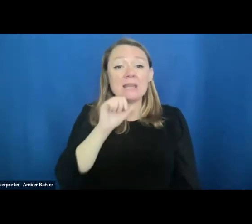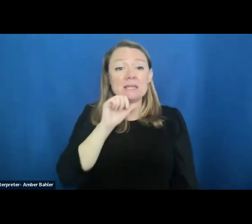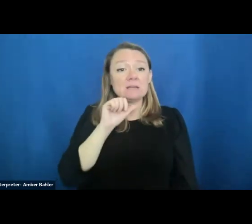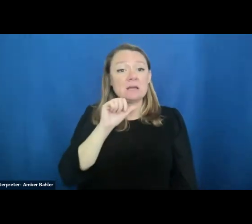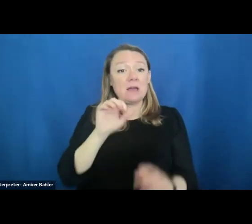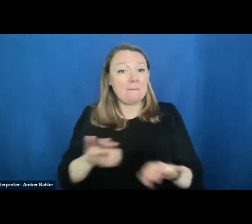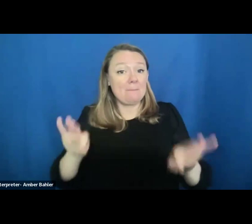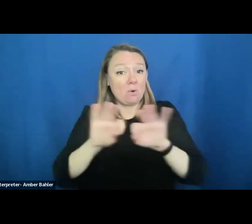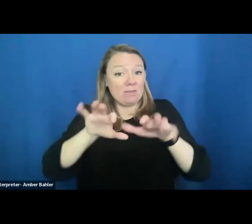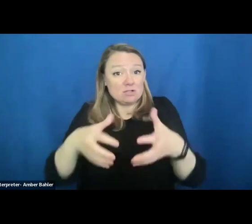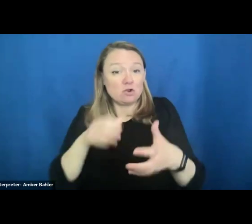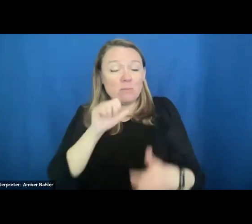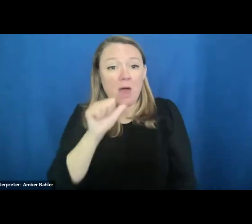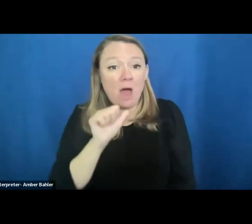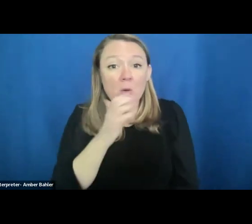Is that fair?